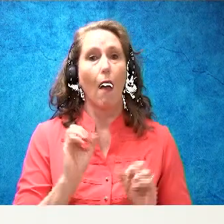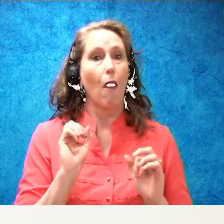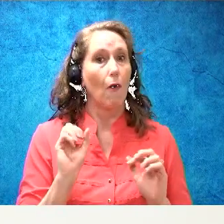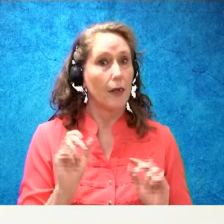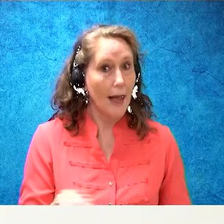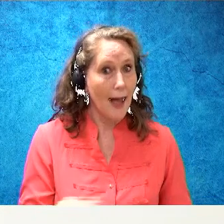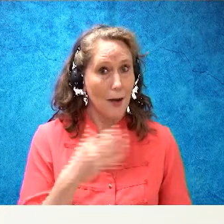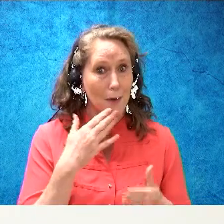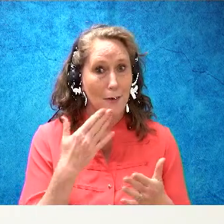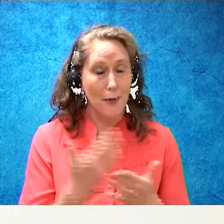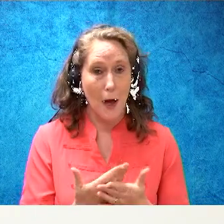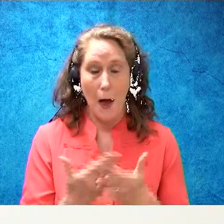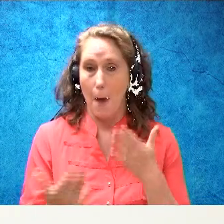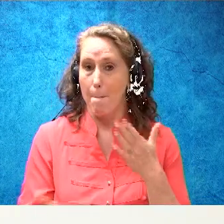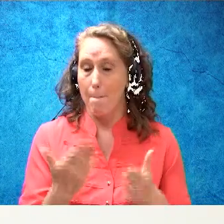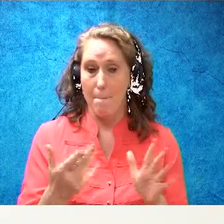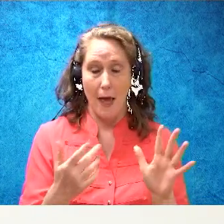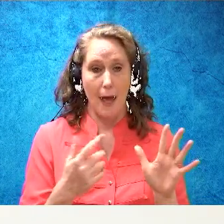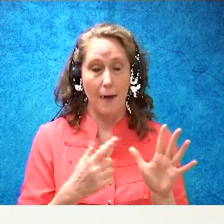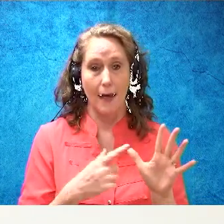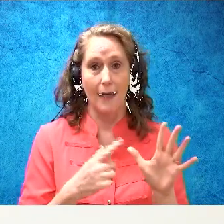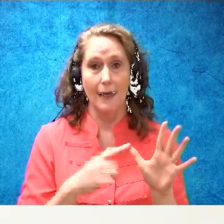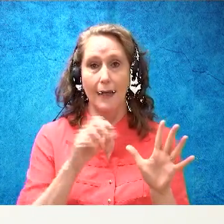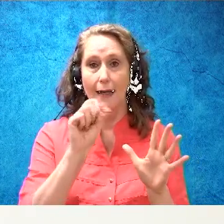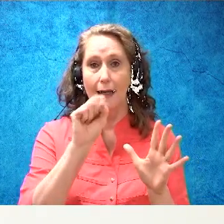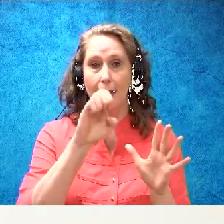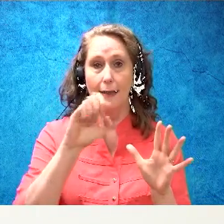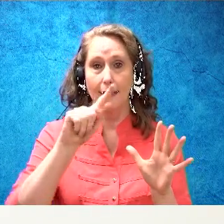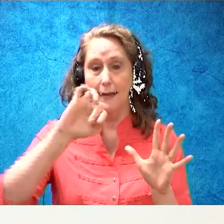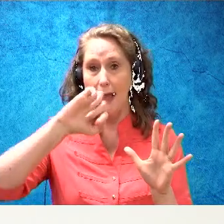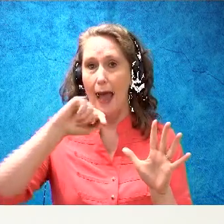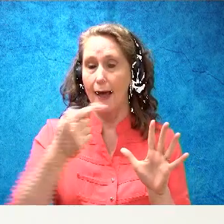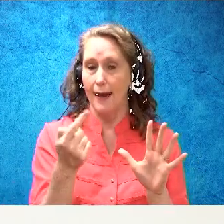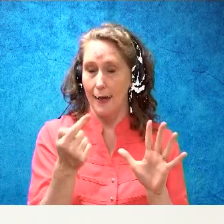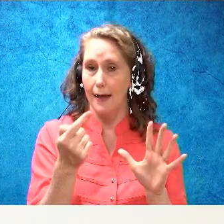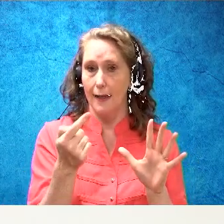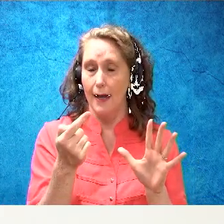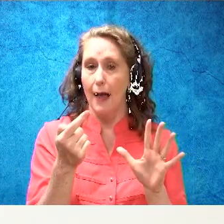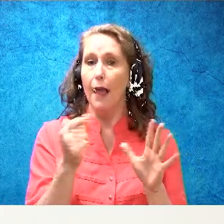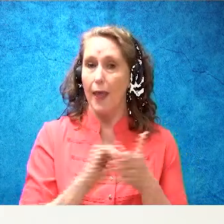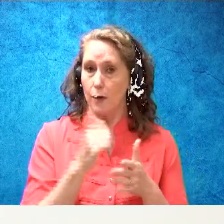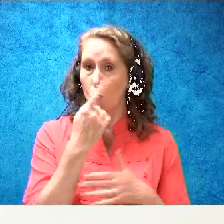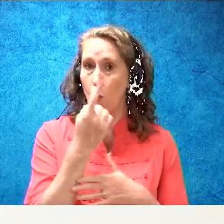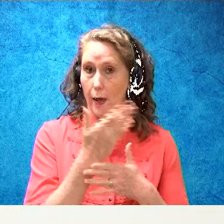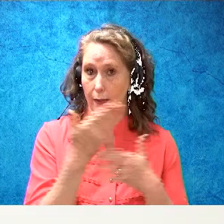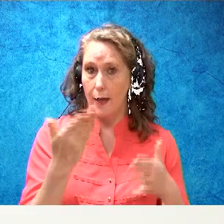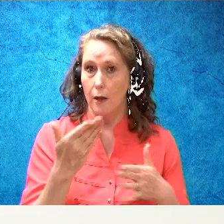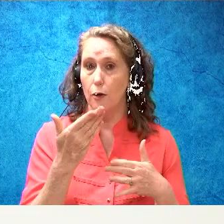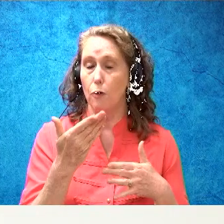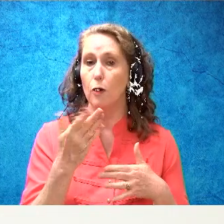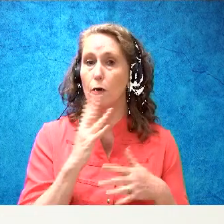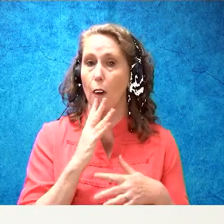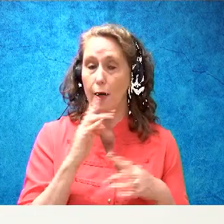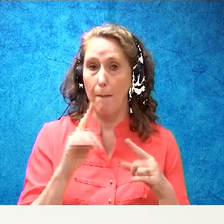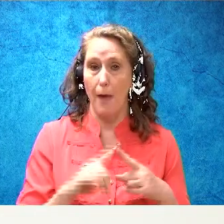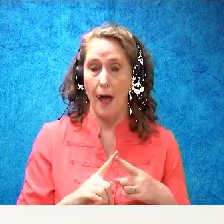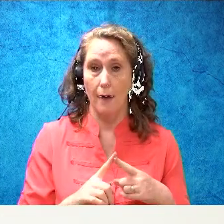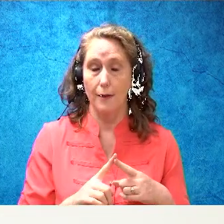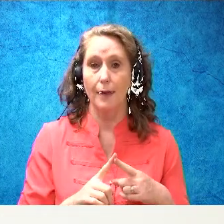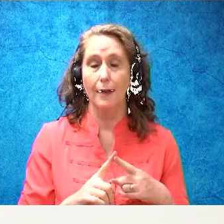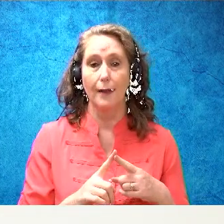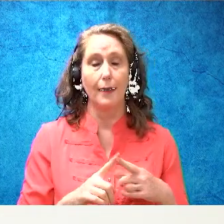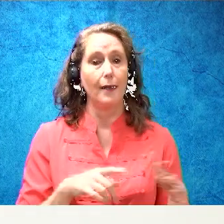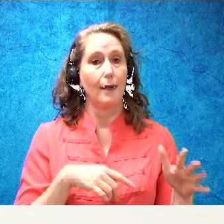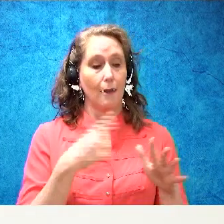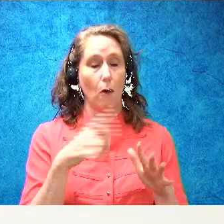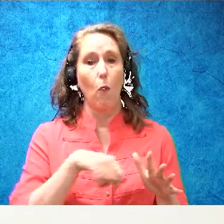Okay, good. Maybe the setting of the story. That would be one thing that you would need to determine. Awesome.